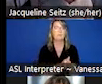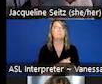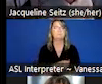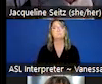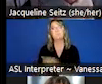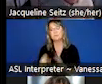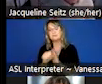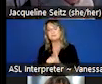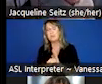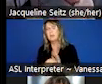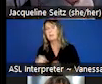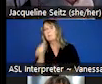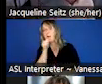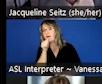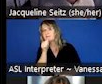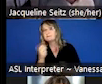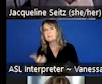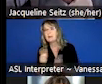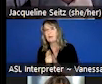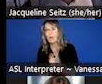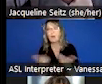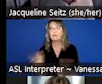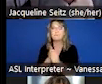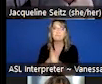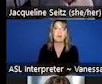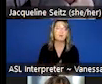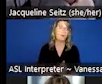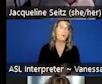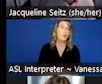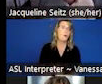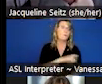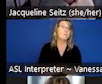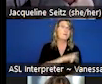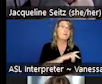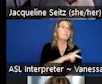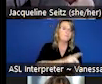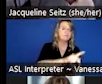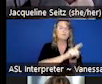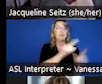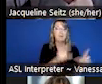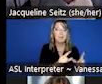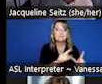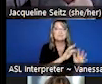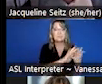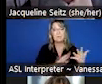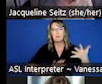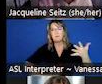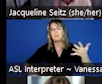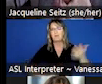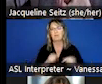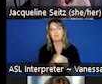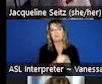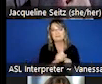There may be ethical duties of confidentiality, professional licensing requirements to maintain confidentiality. These are just the health privacy